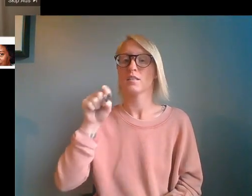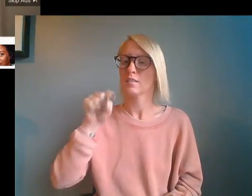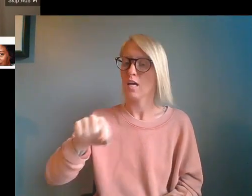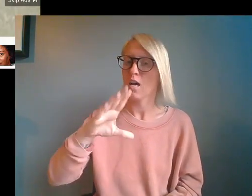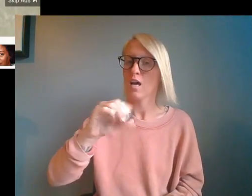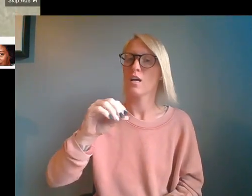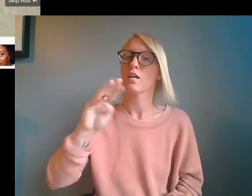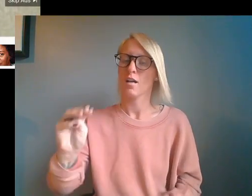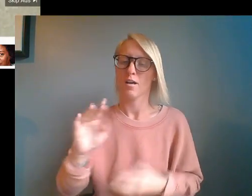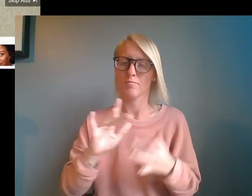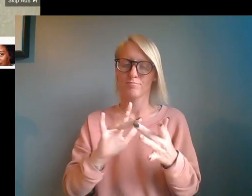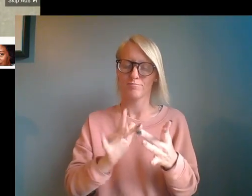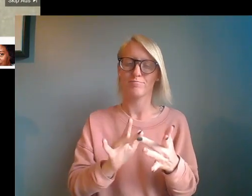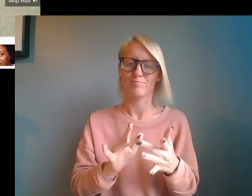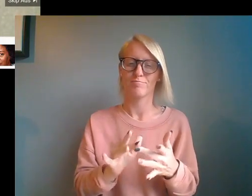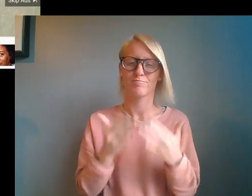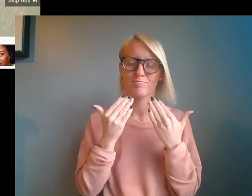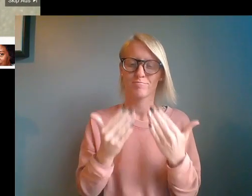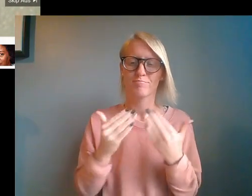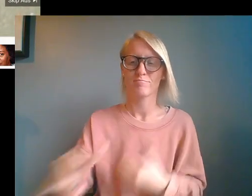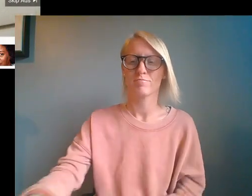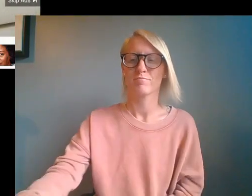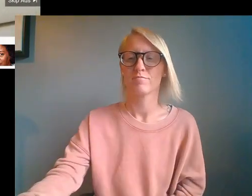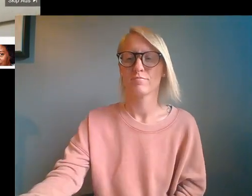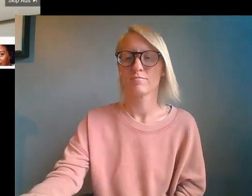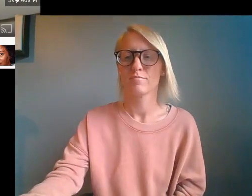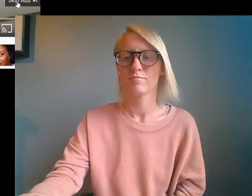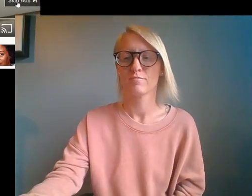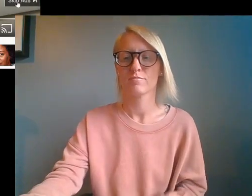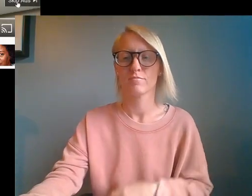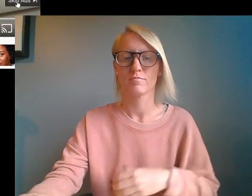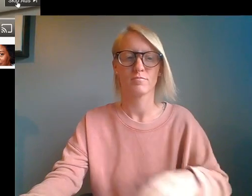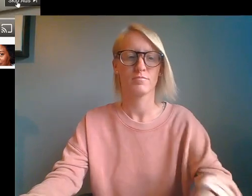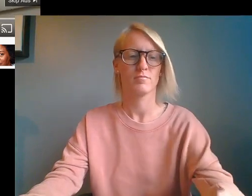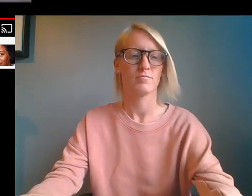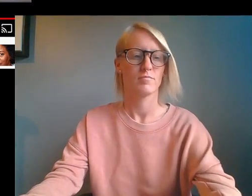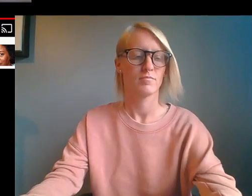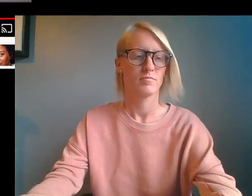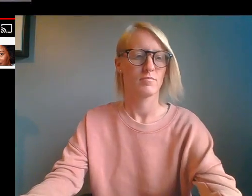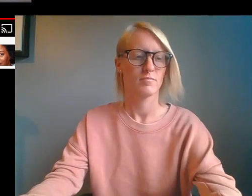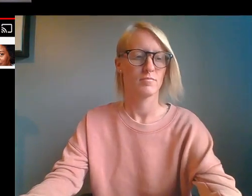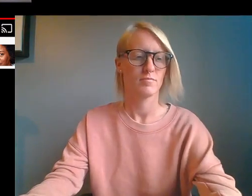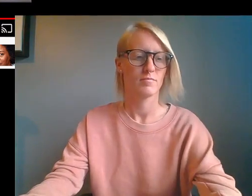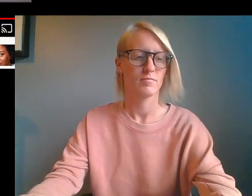wreaked havoc on my hair. One day it just started getting thinner and thinner, and then I heard about minoxidil.